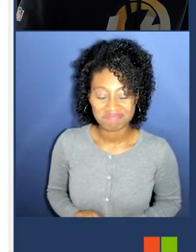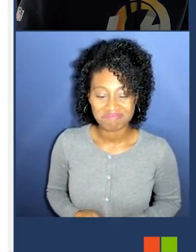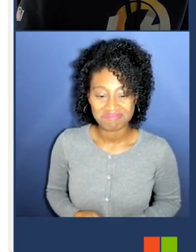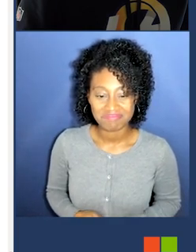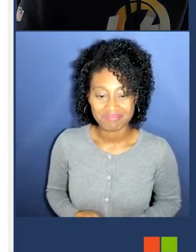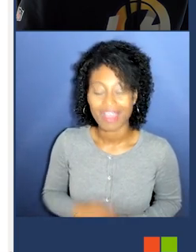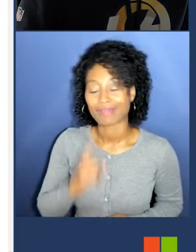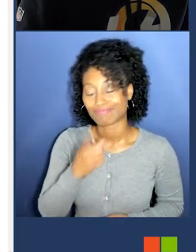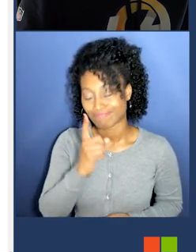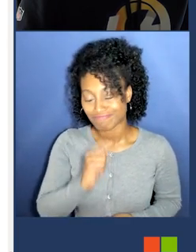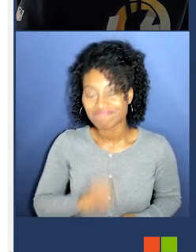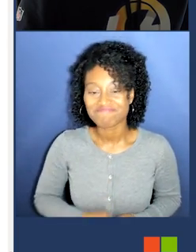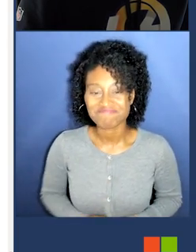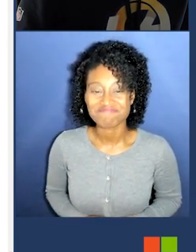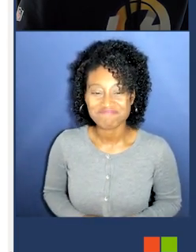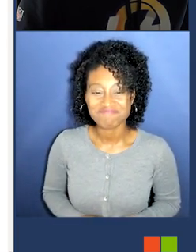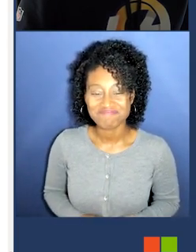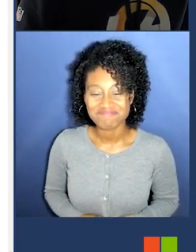Here we go.